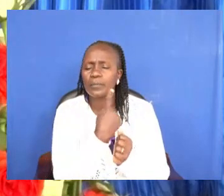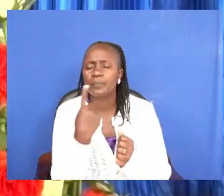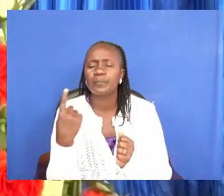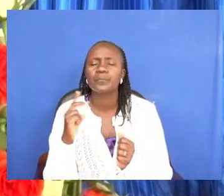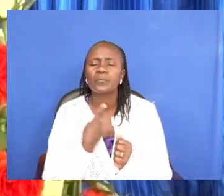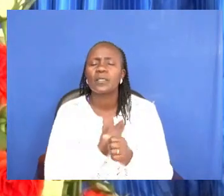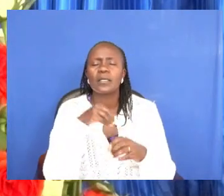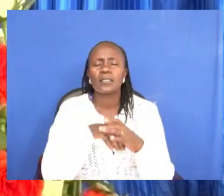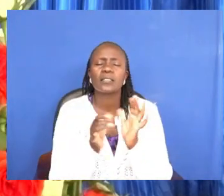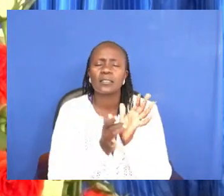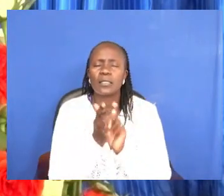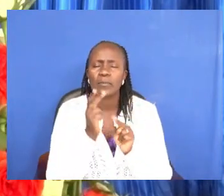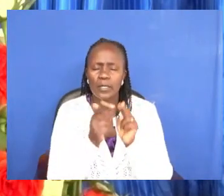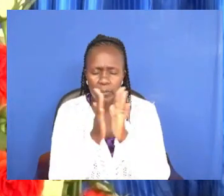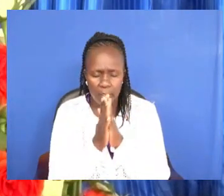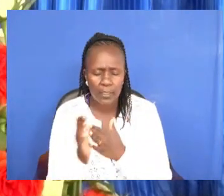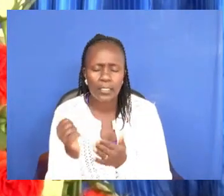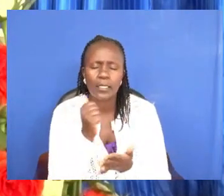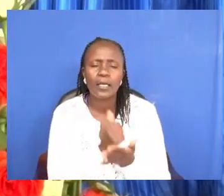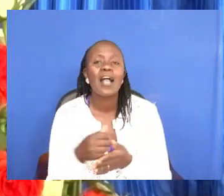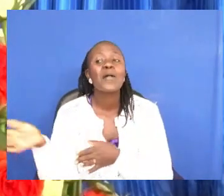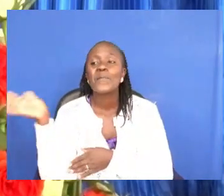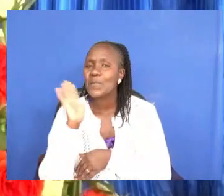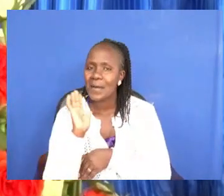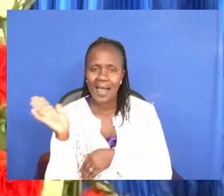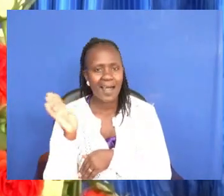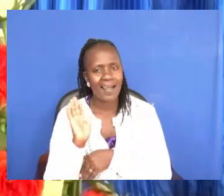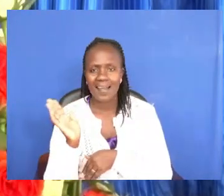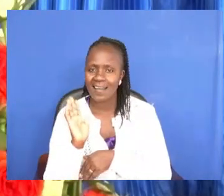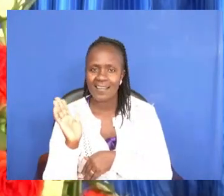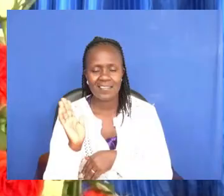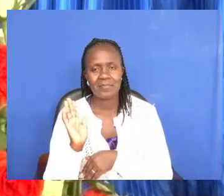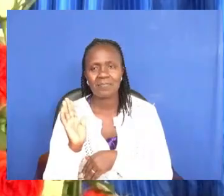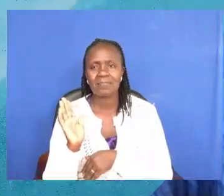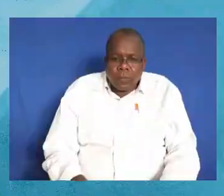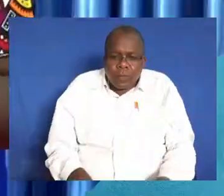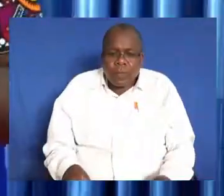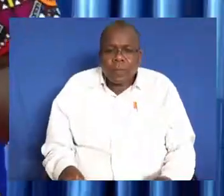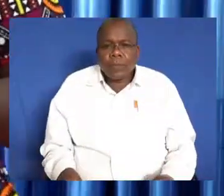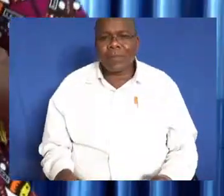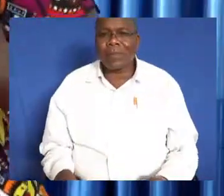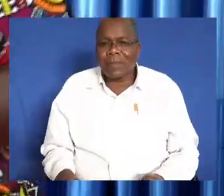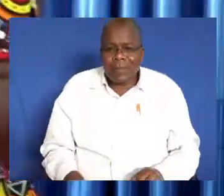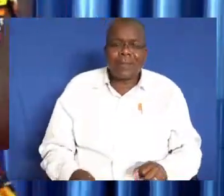one of us. In Jesus' name I pray, amen. Amen. Bye.